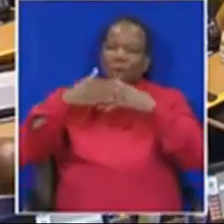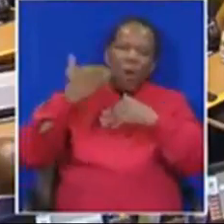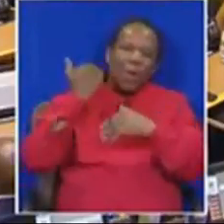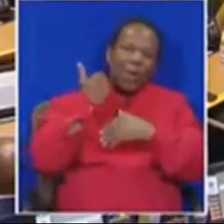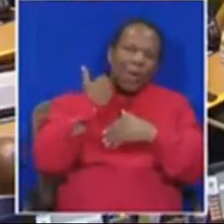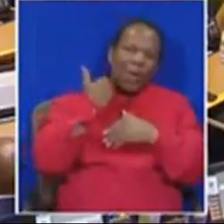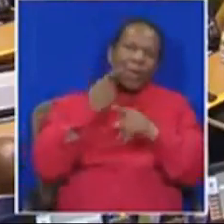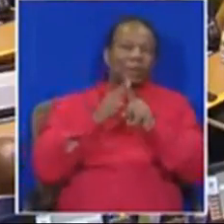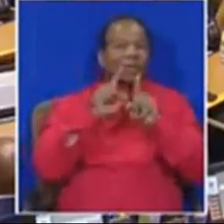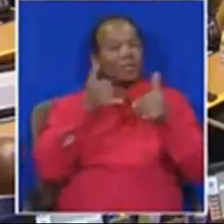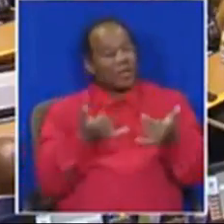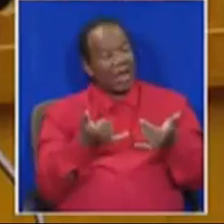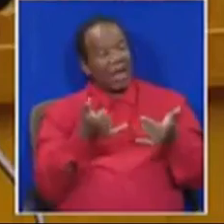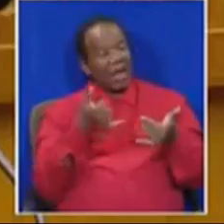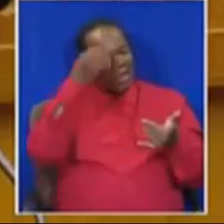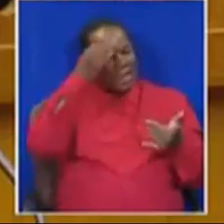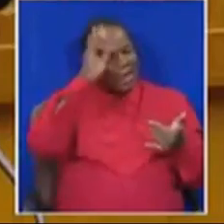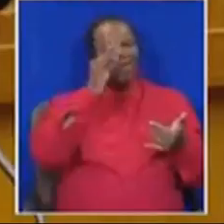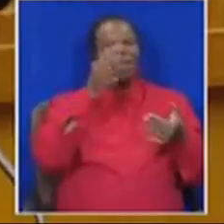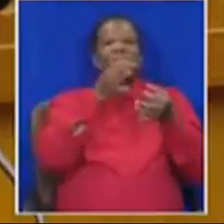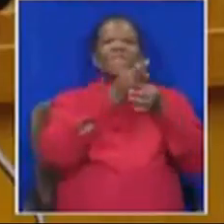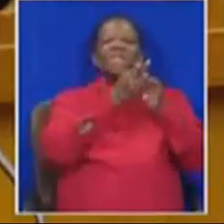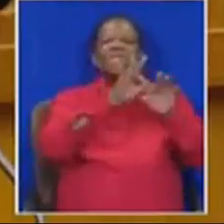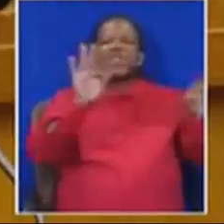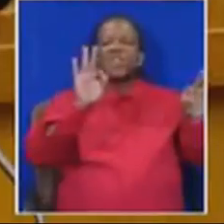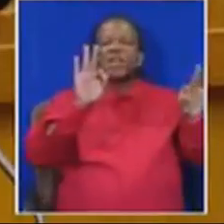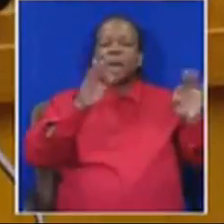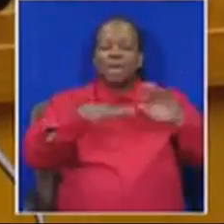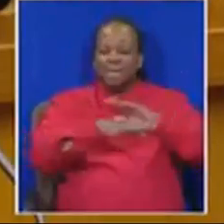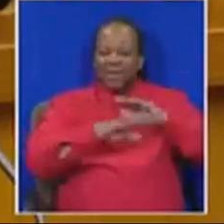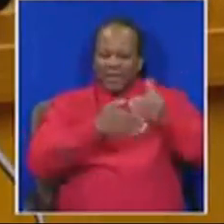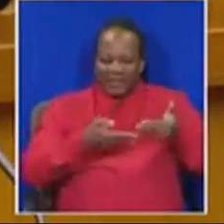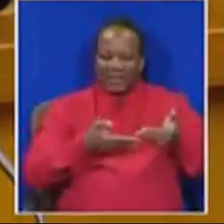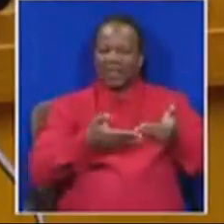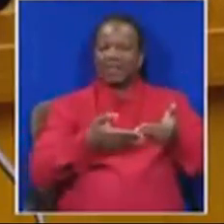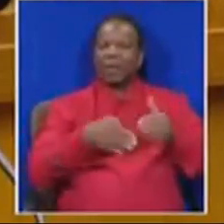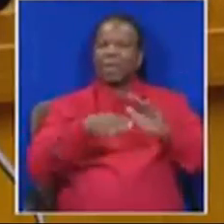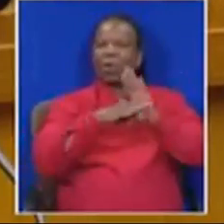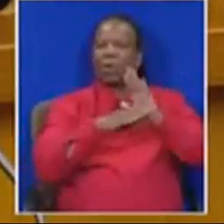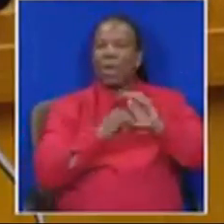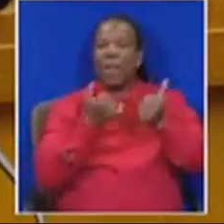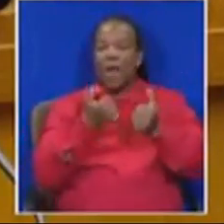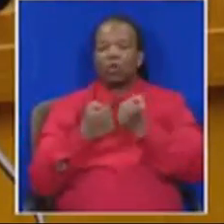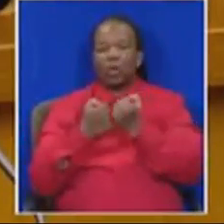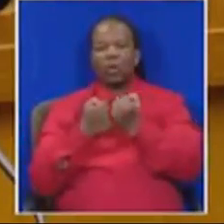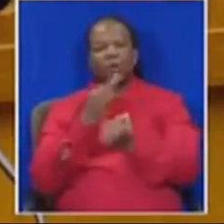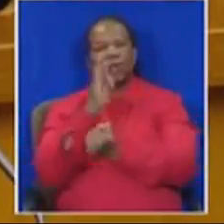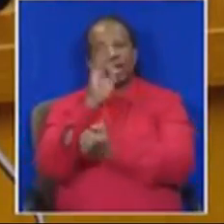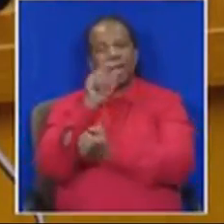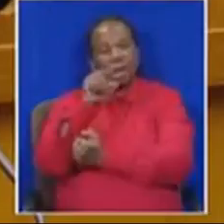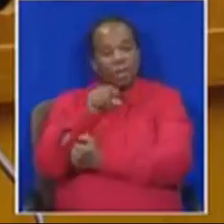free basic services program currently support more than 3.5 million